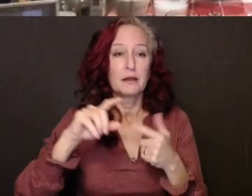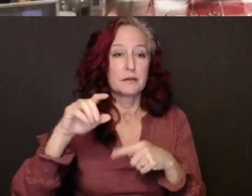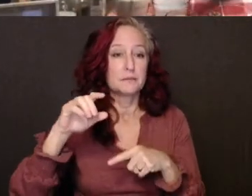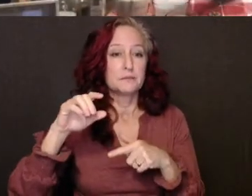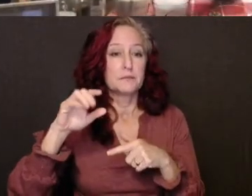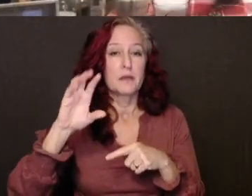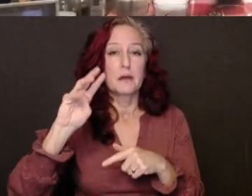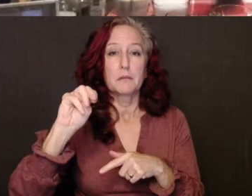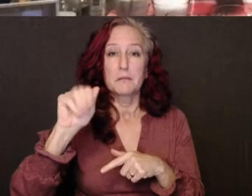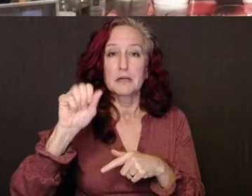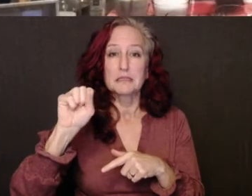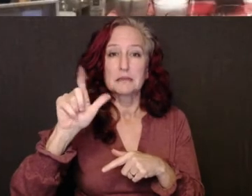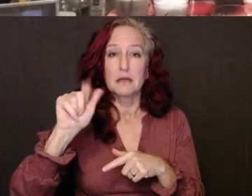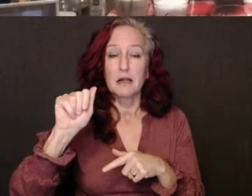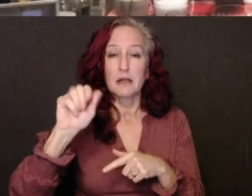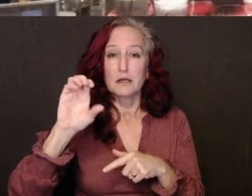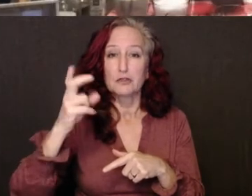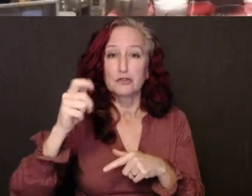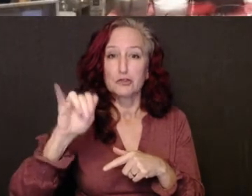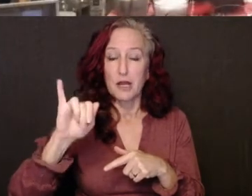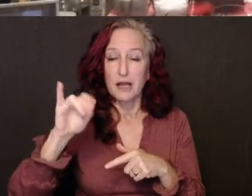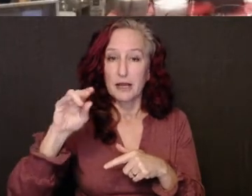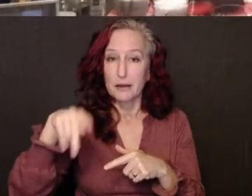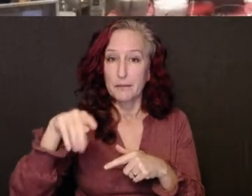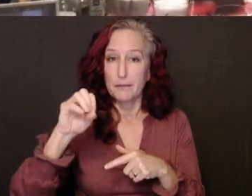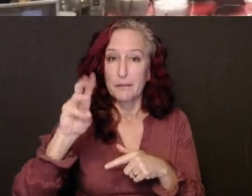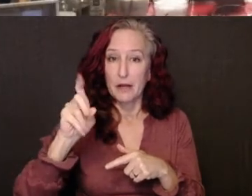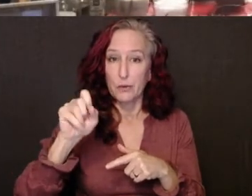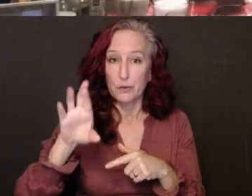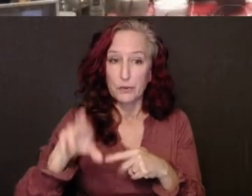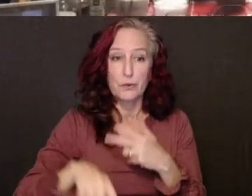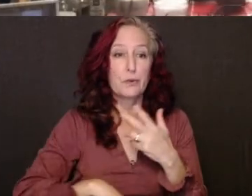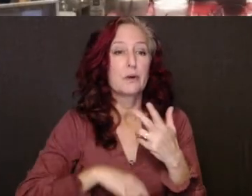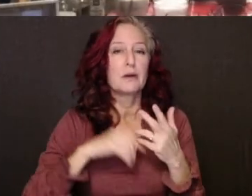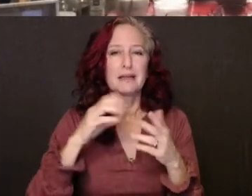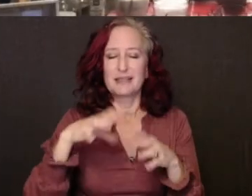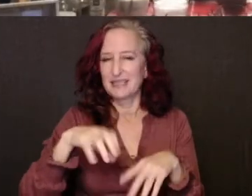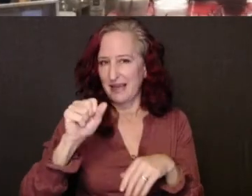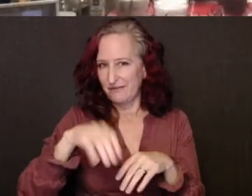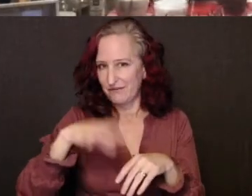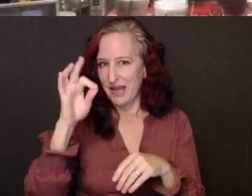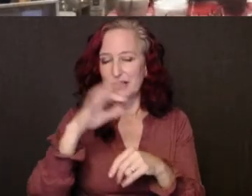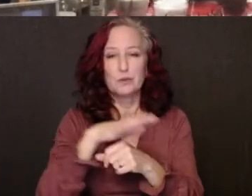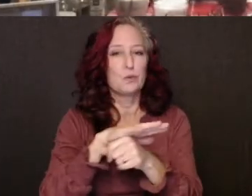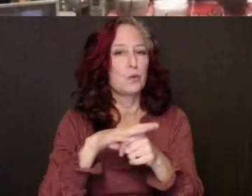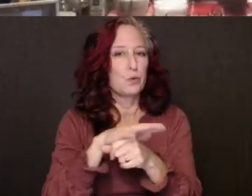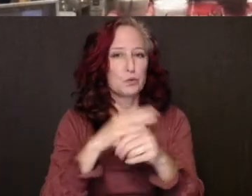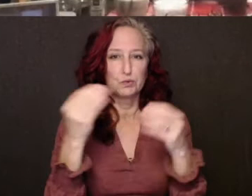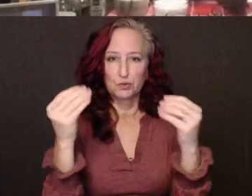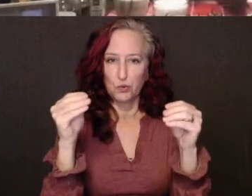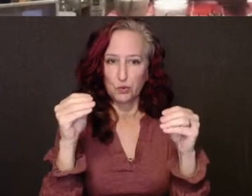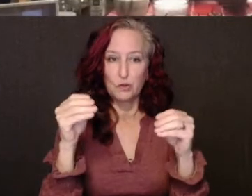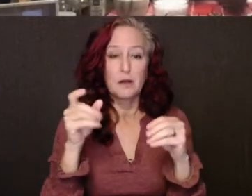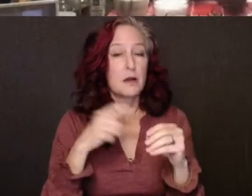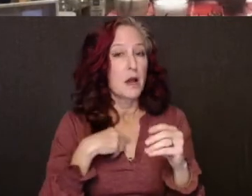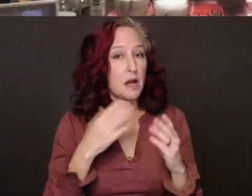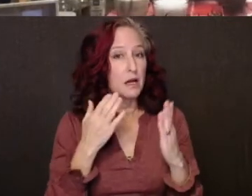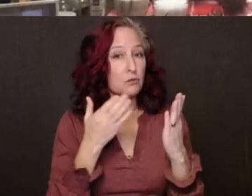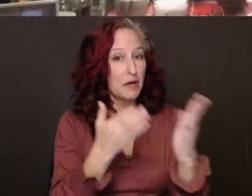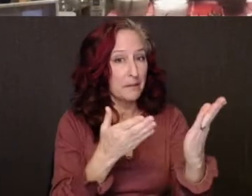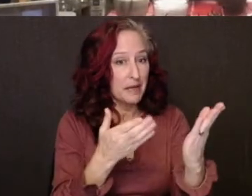this masala chai cookie, which I made beforehand. I made it beforehand, but it's really easy to make. It took me 20 minutes end to